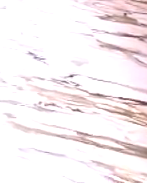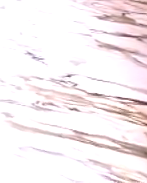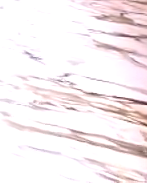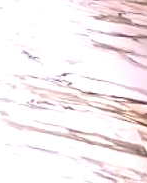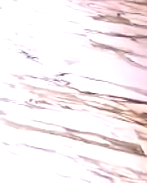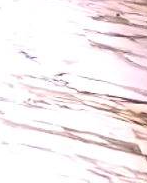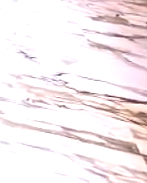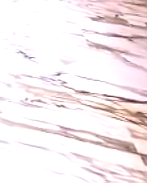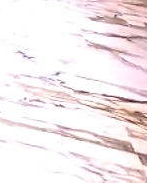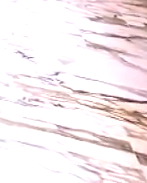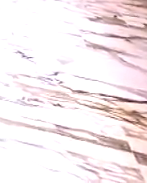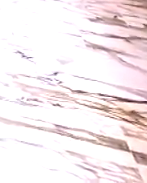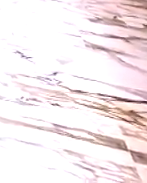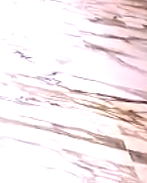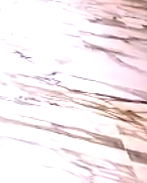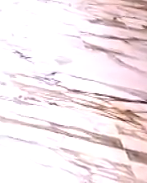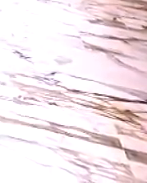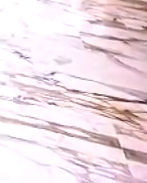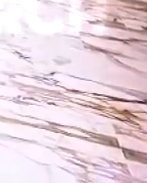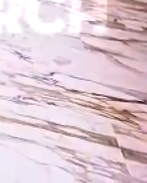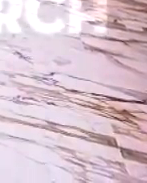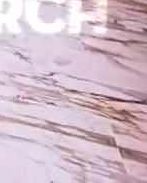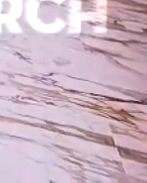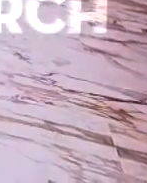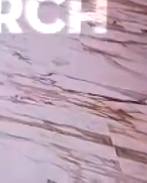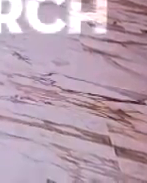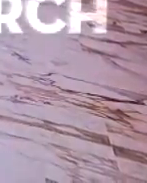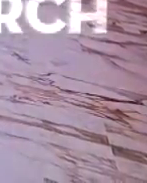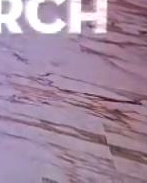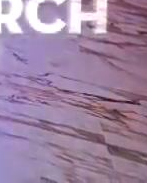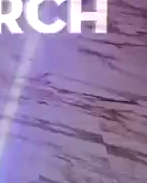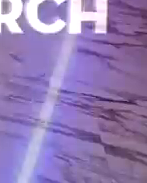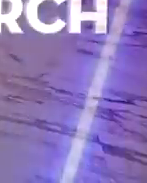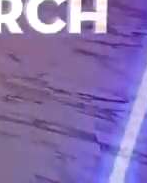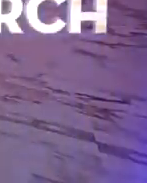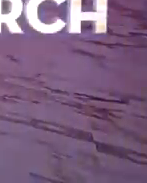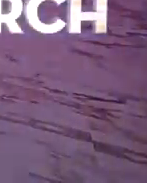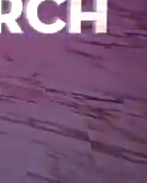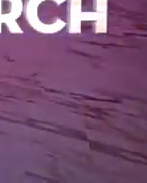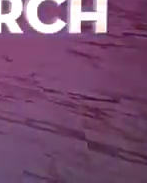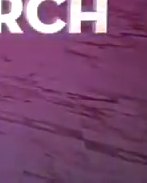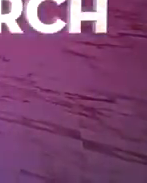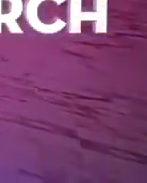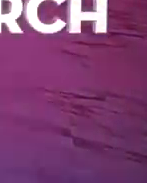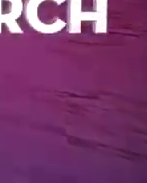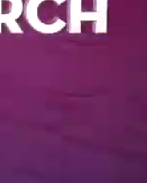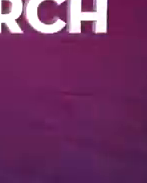peace. Go in peace. At the cross, where I first saw the light.